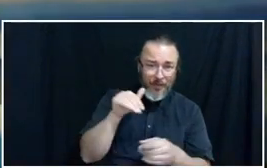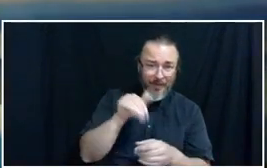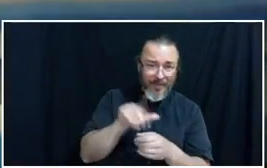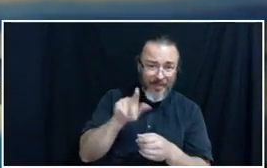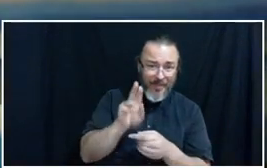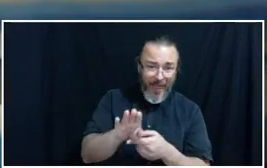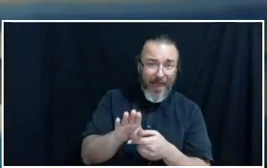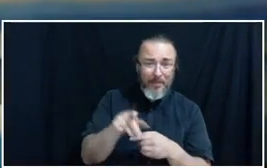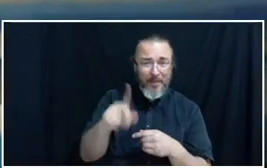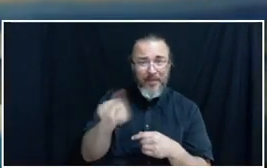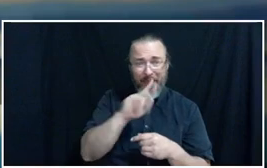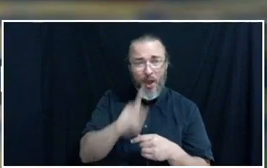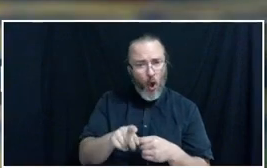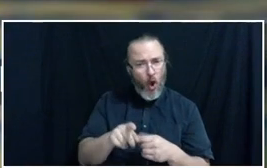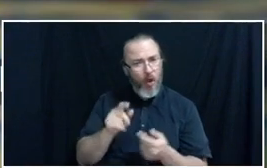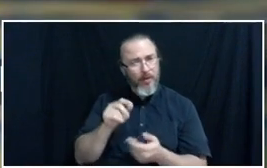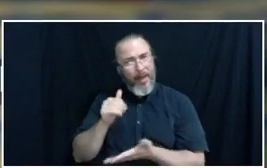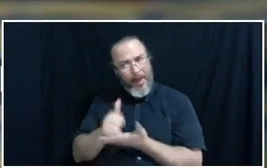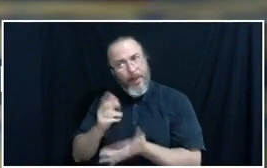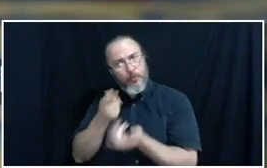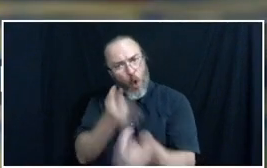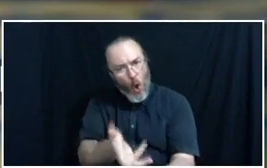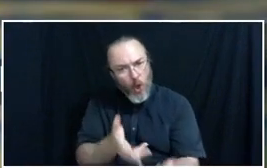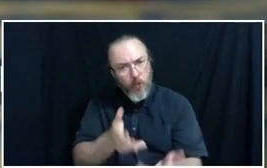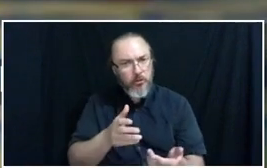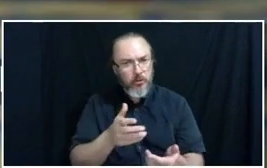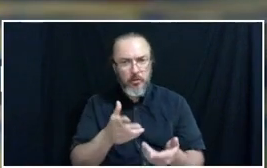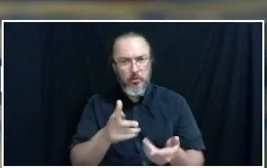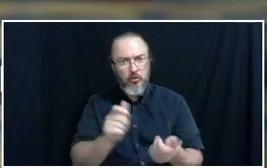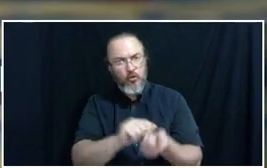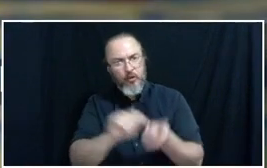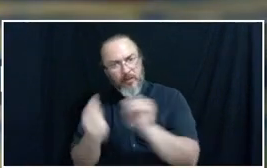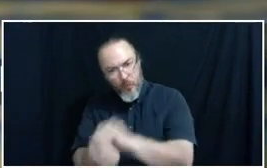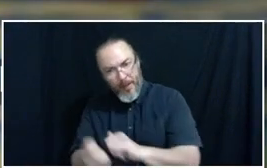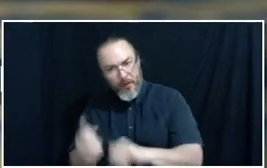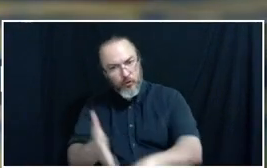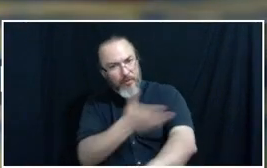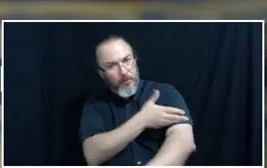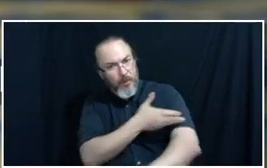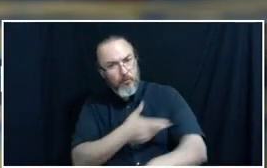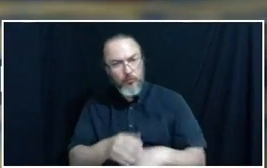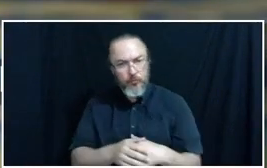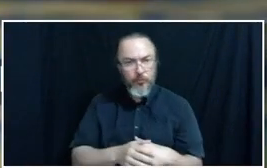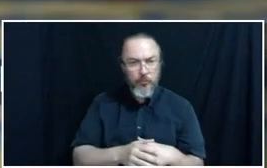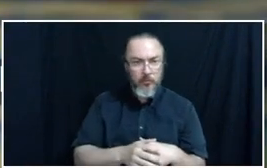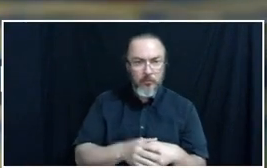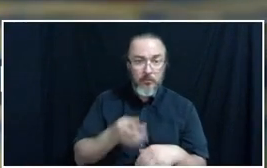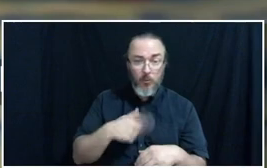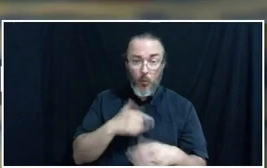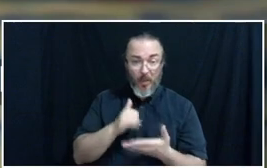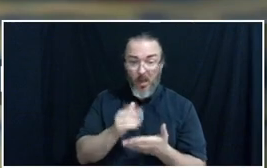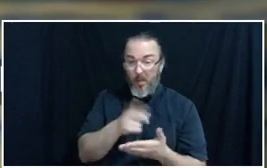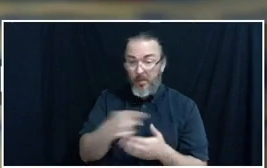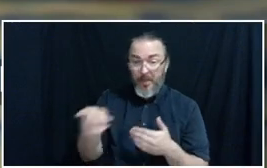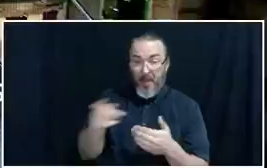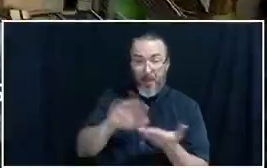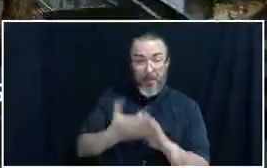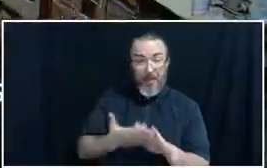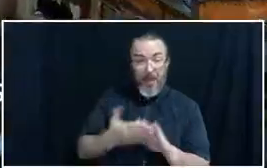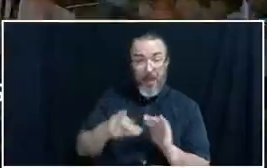report that the lab gave them a voice. We help them in this way, yes, to become protagonists, to awaken their